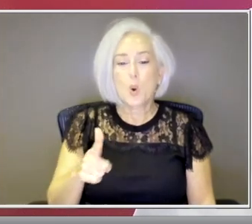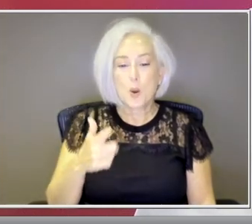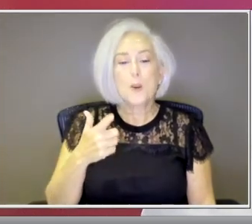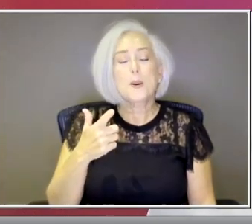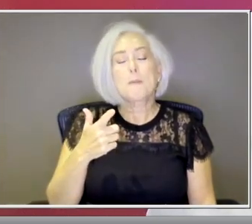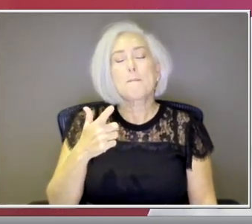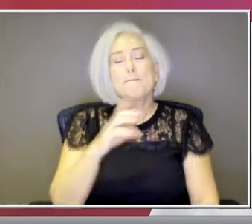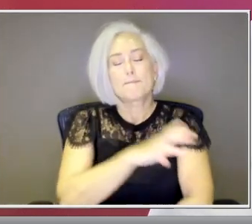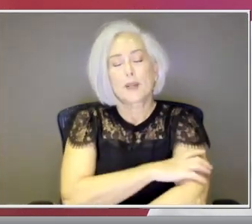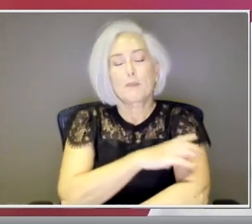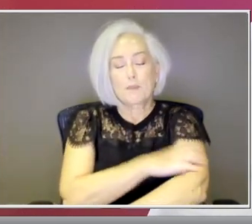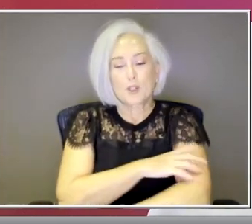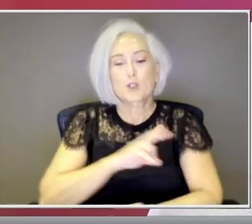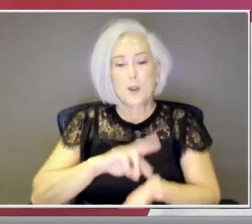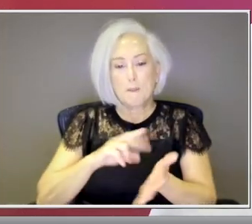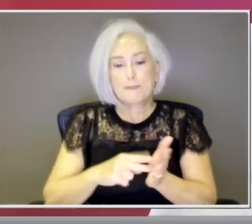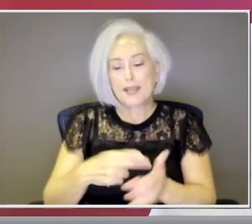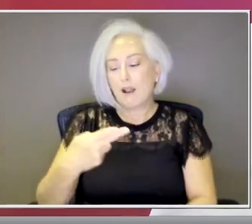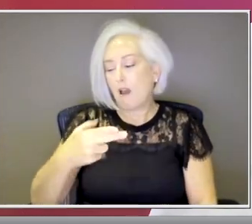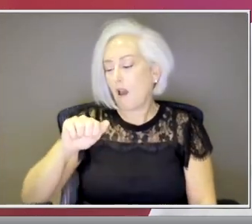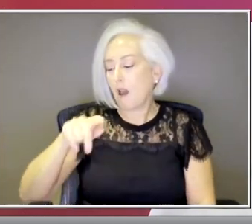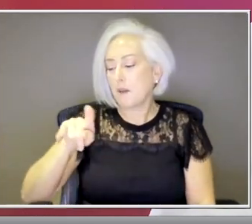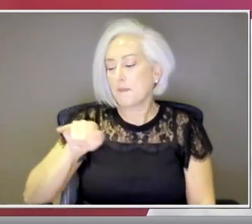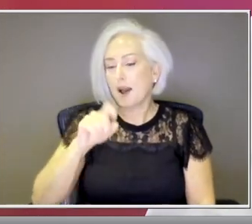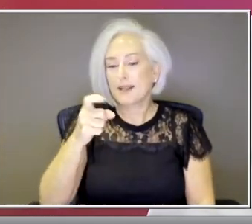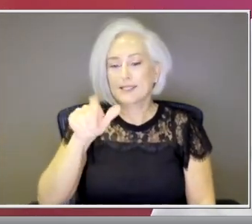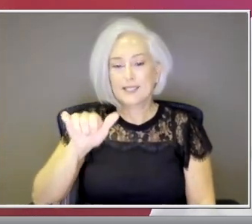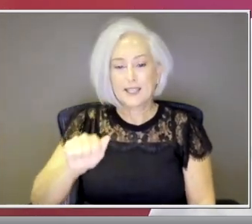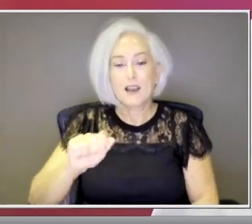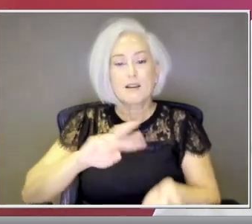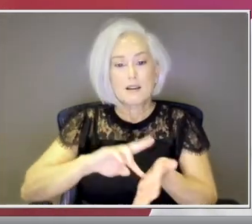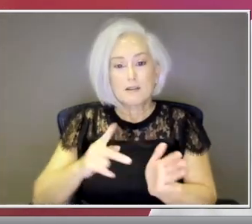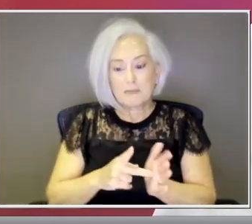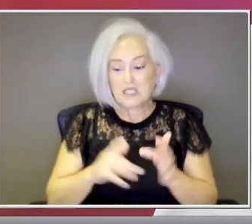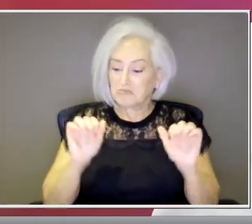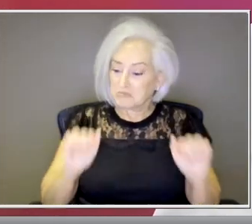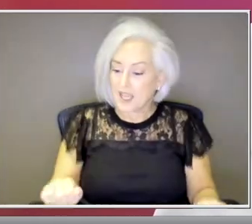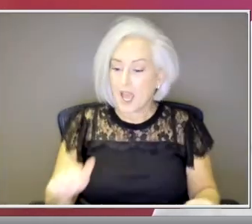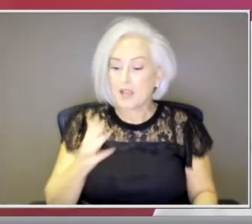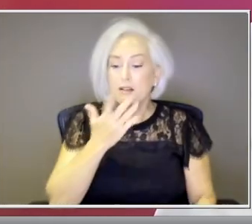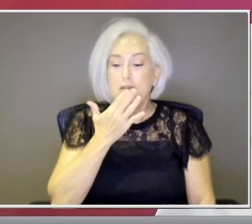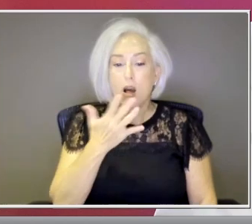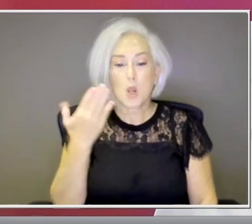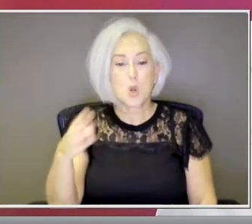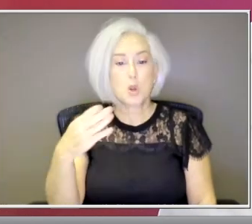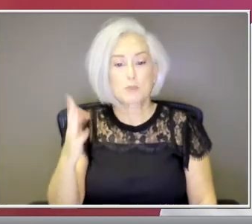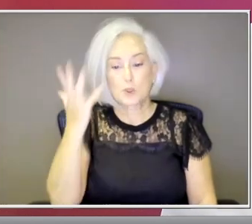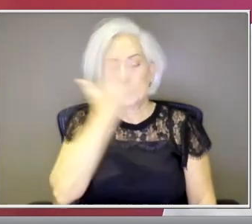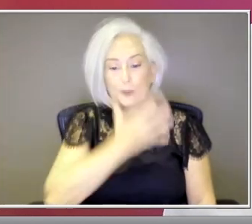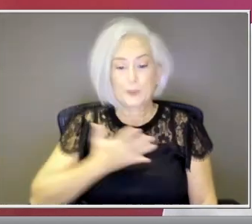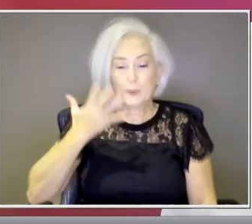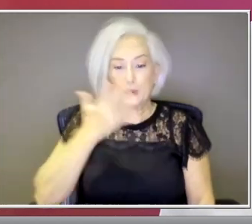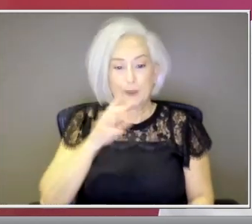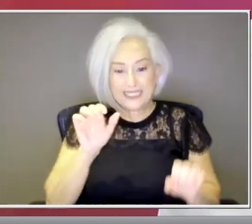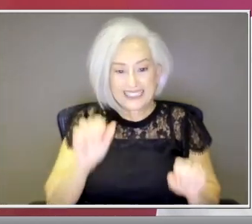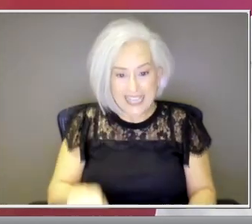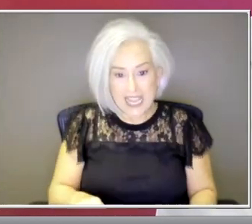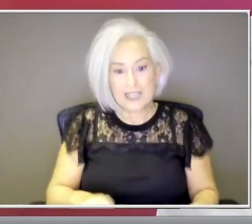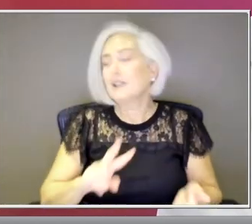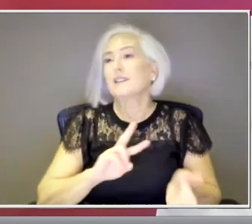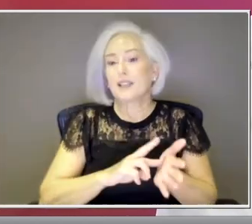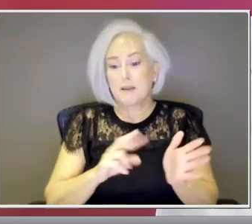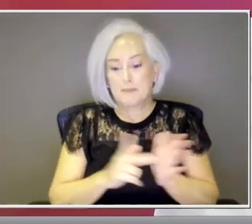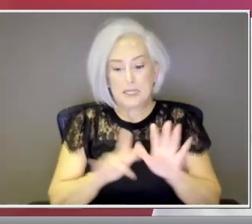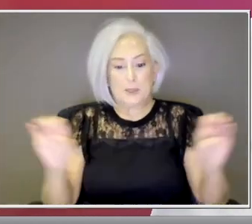or hypoxia, and so they can be discolored or blue. And this is a very emergent situation when they do have a pH crisis, and